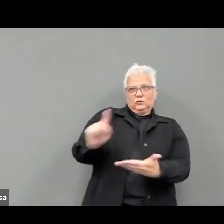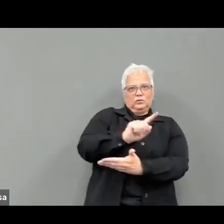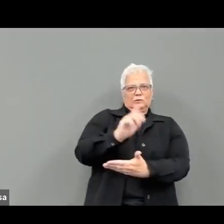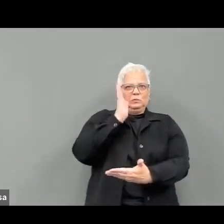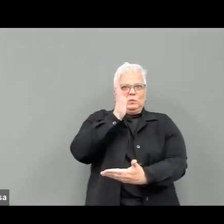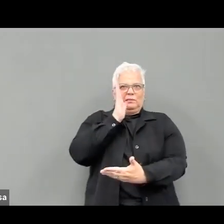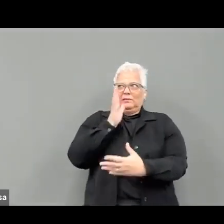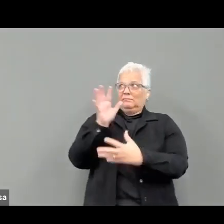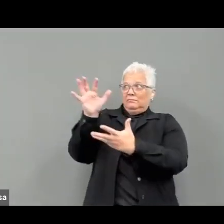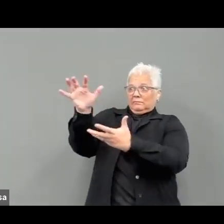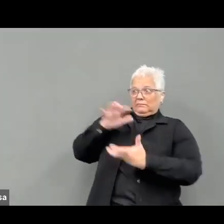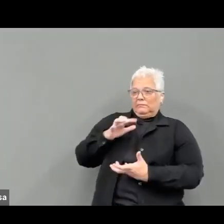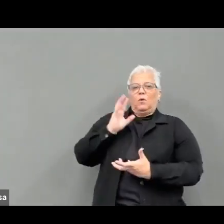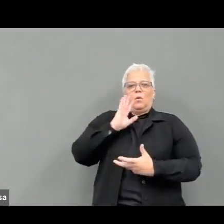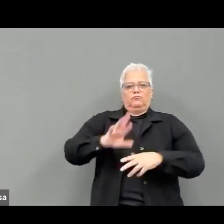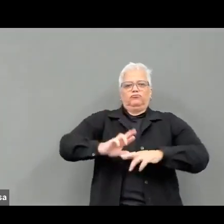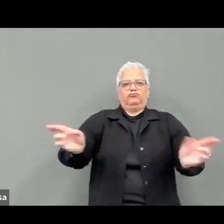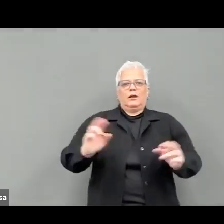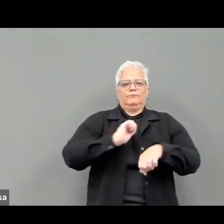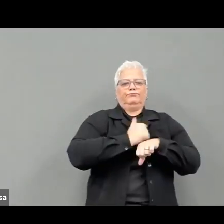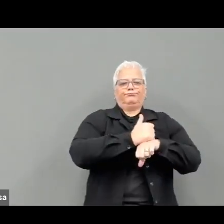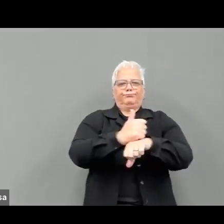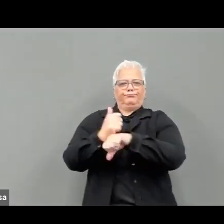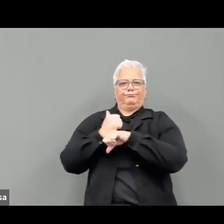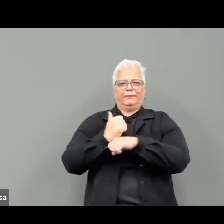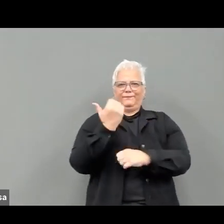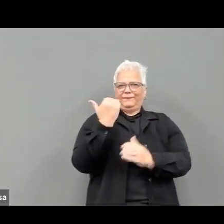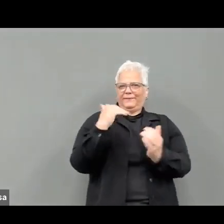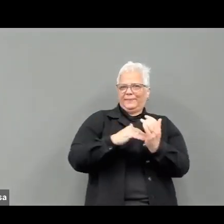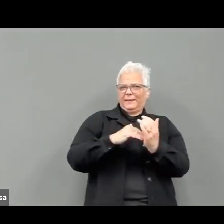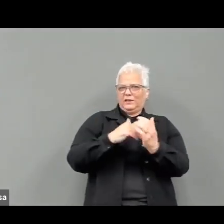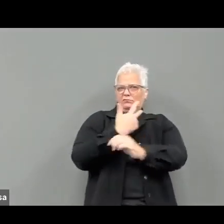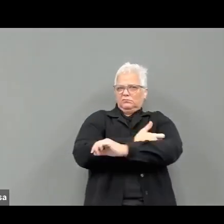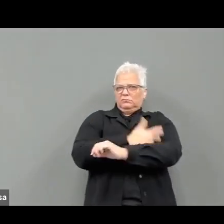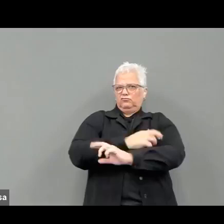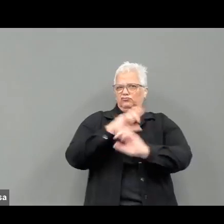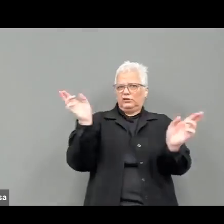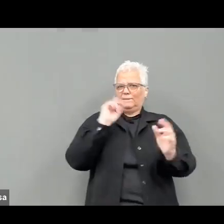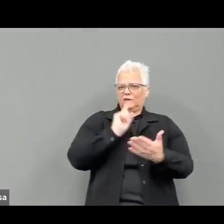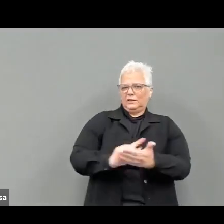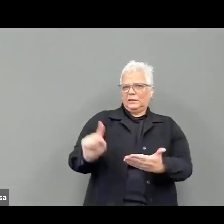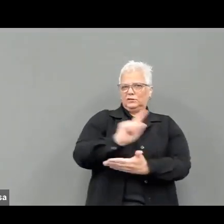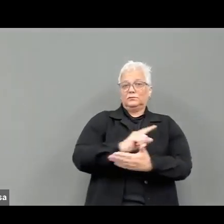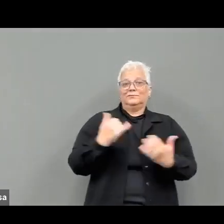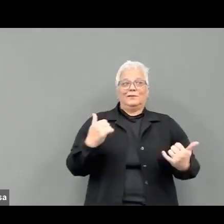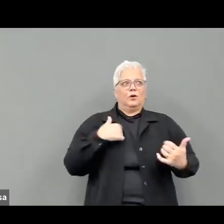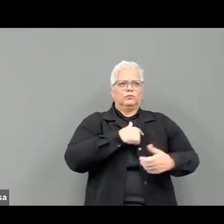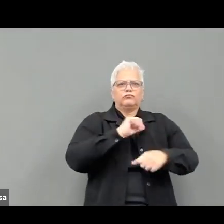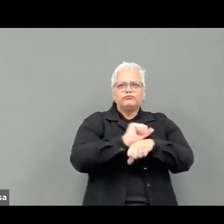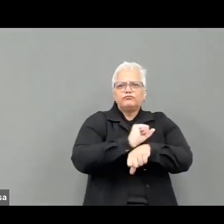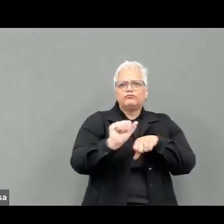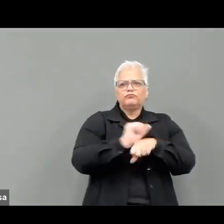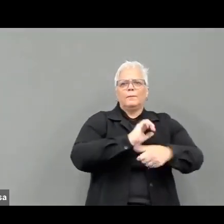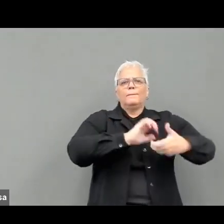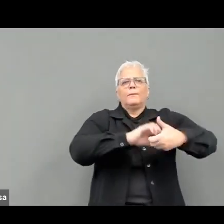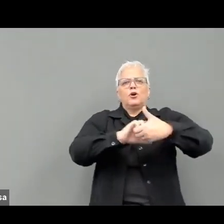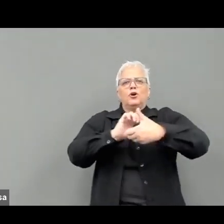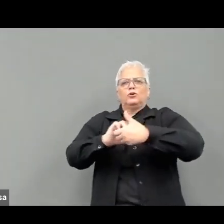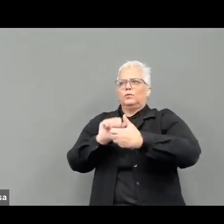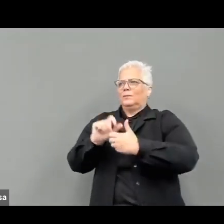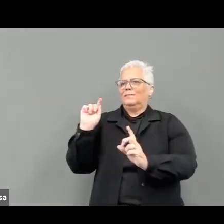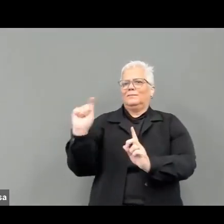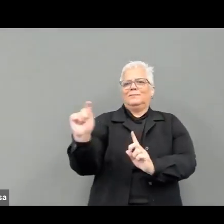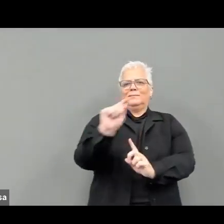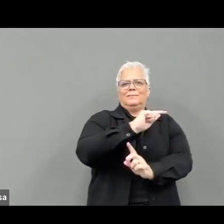healthcare system partners. THD continues to work with partners, healthcare partners, to coordinate vaccine clinics specifically for Tulsa